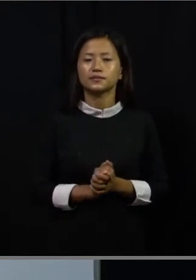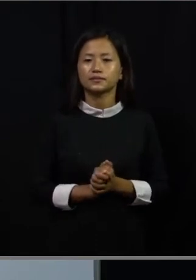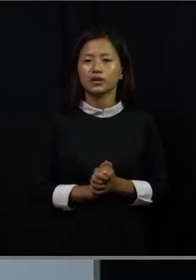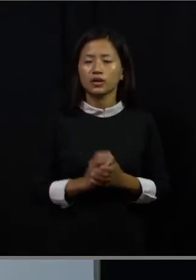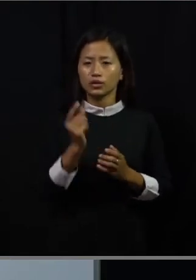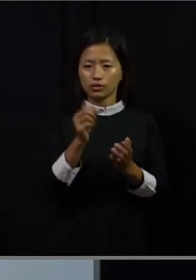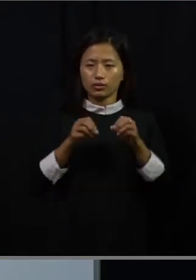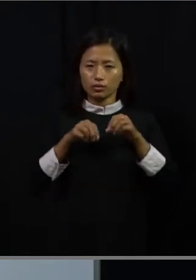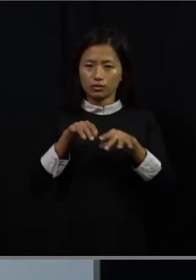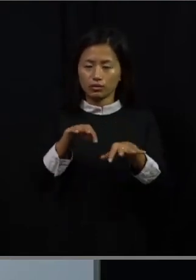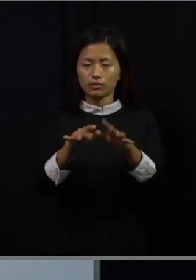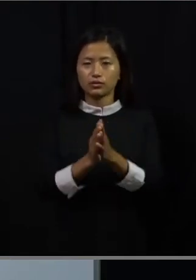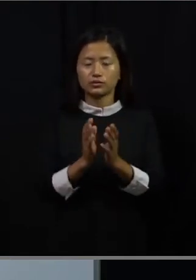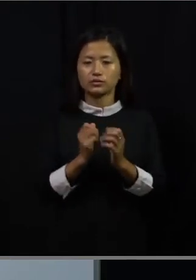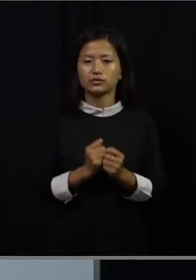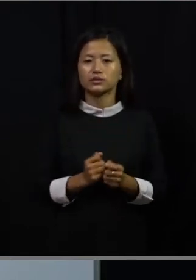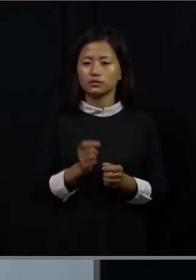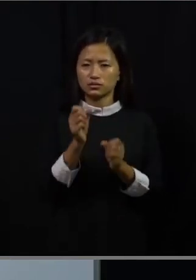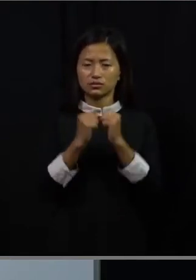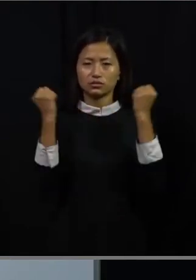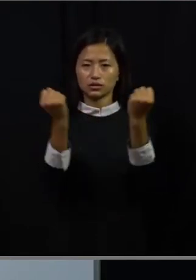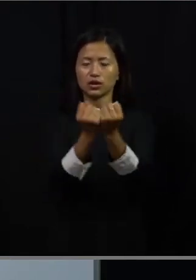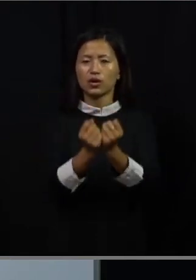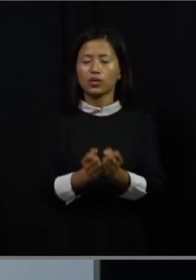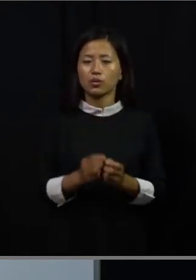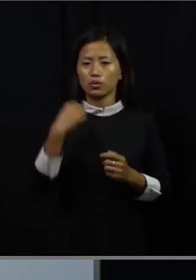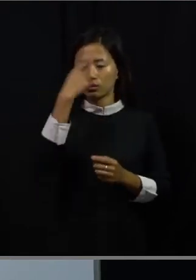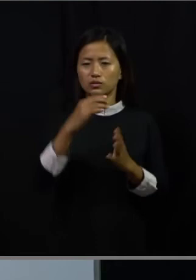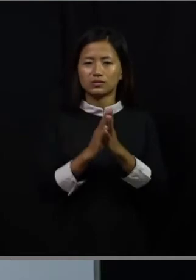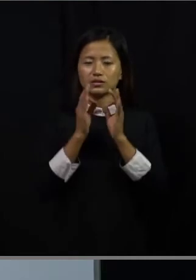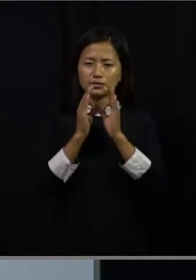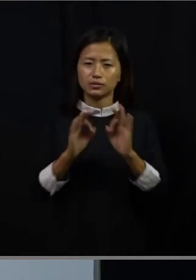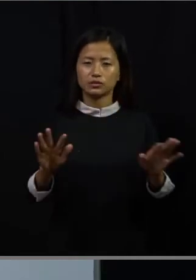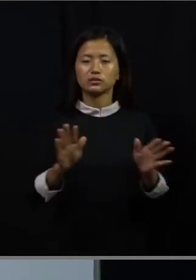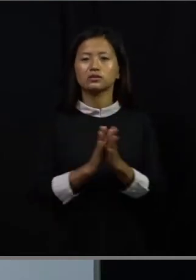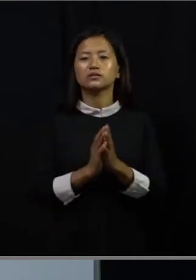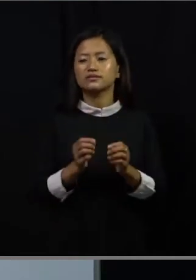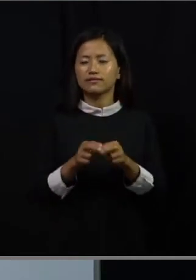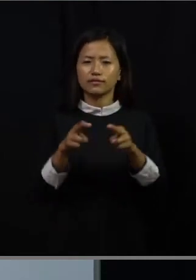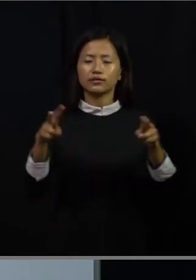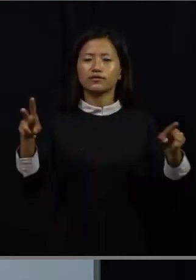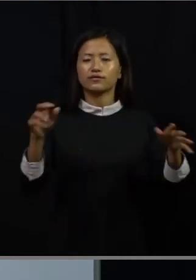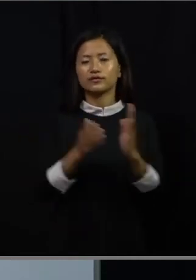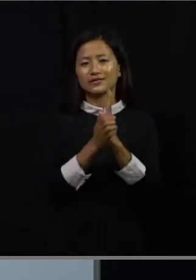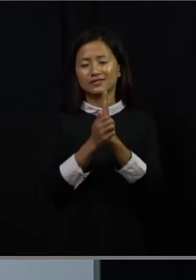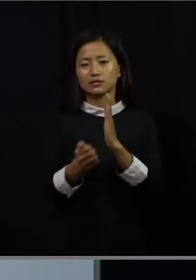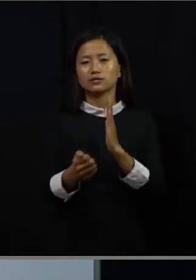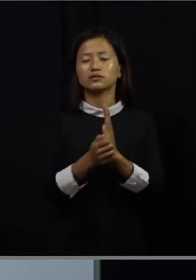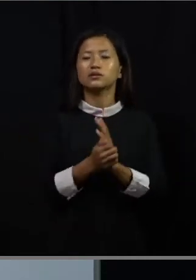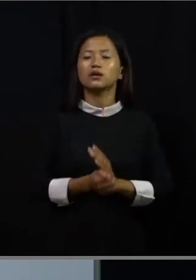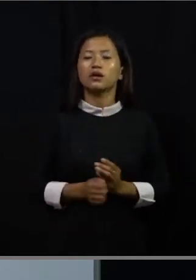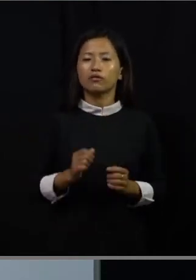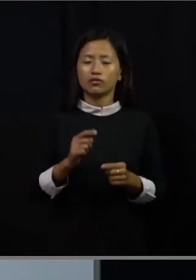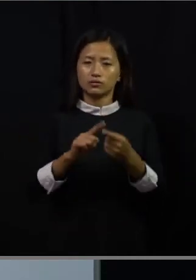know, we have different groups of people in the society who are specialized with different skills in the society,